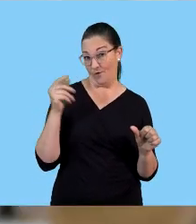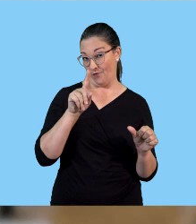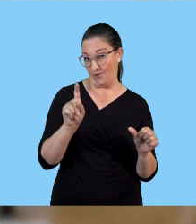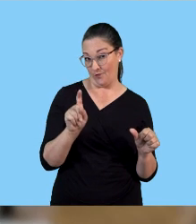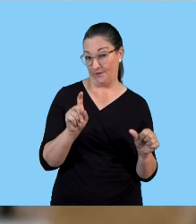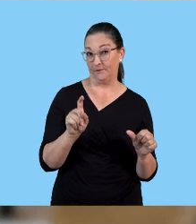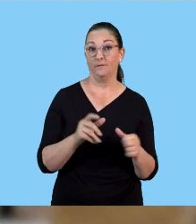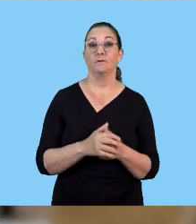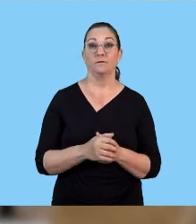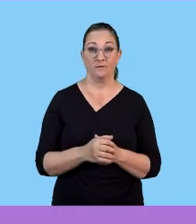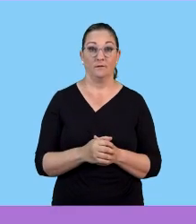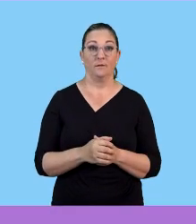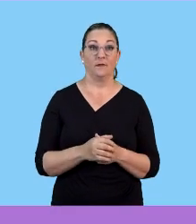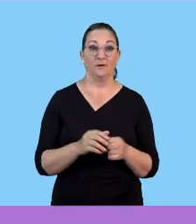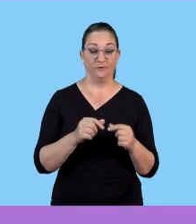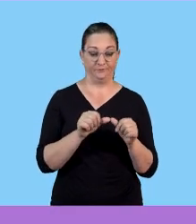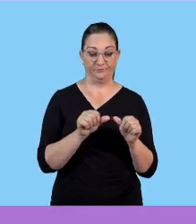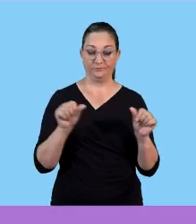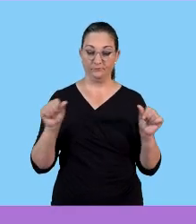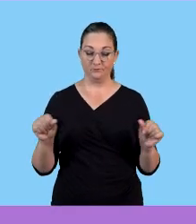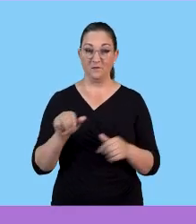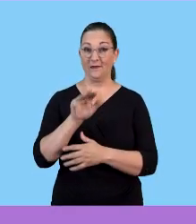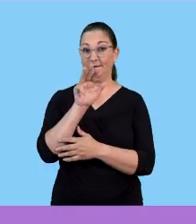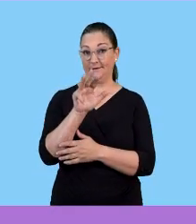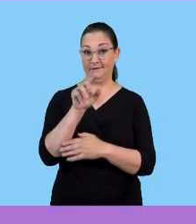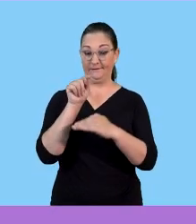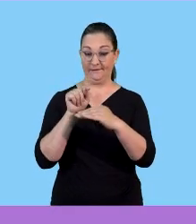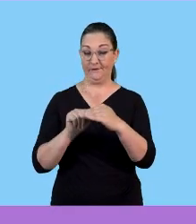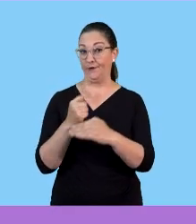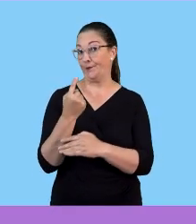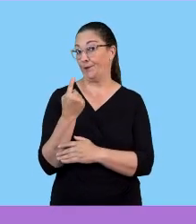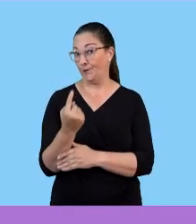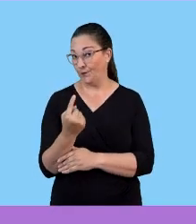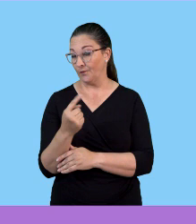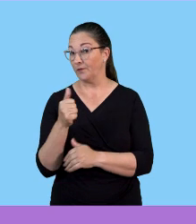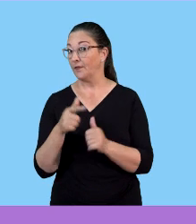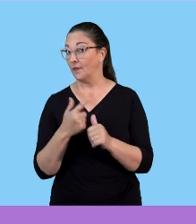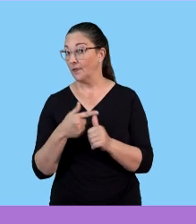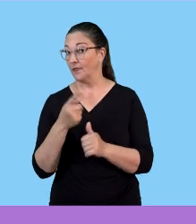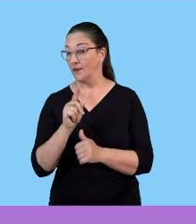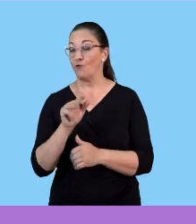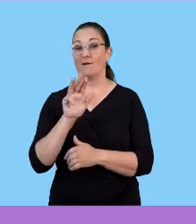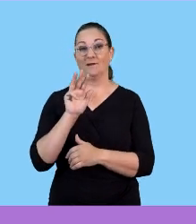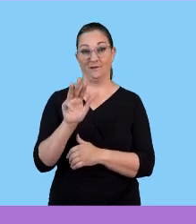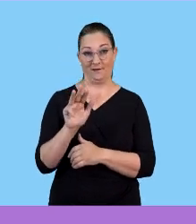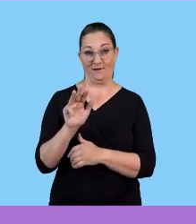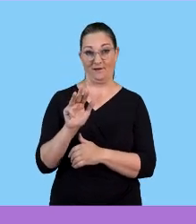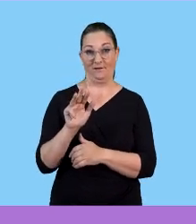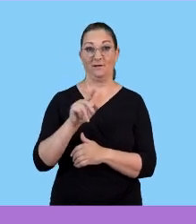previous questions, we said we took 9 divided by 1. My answer was